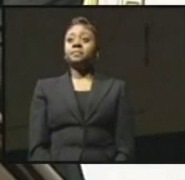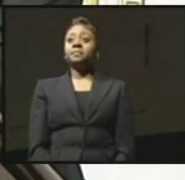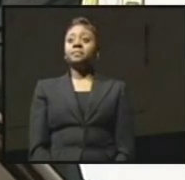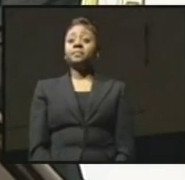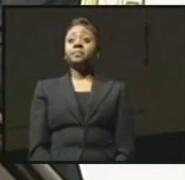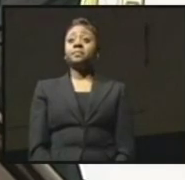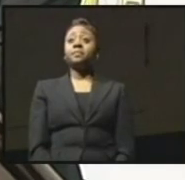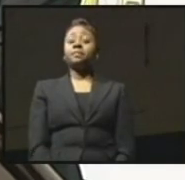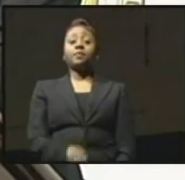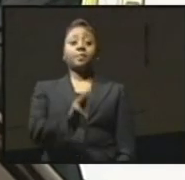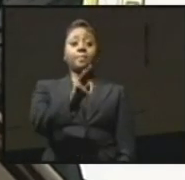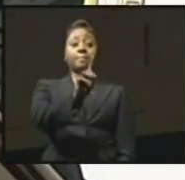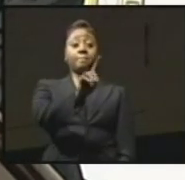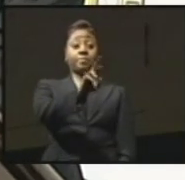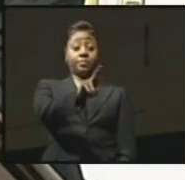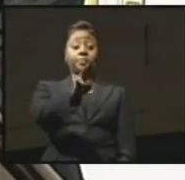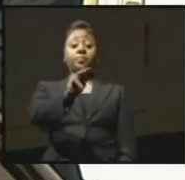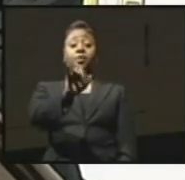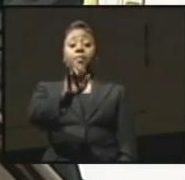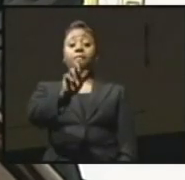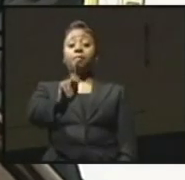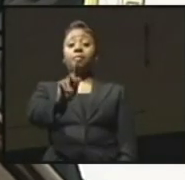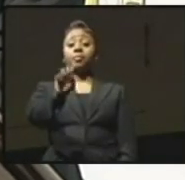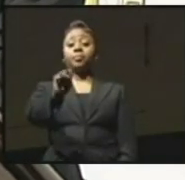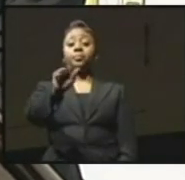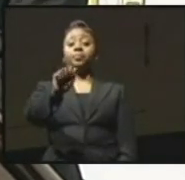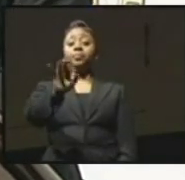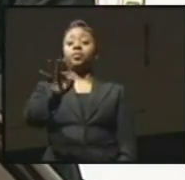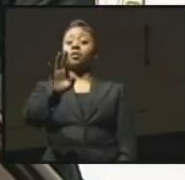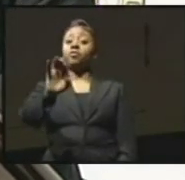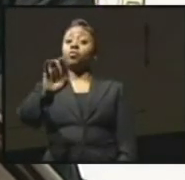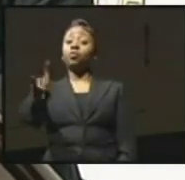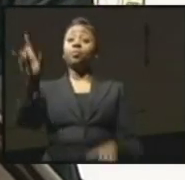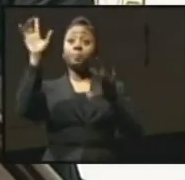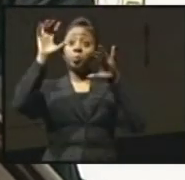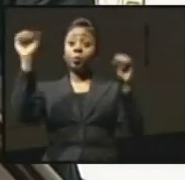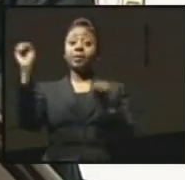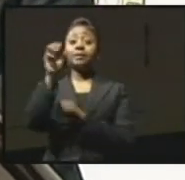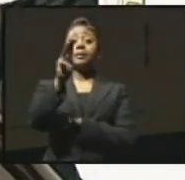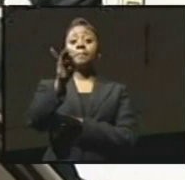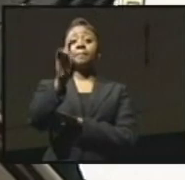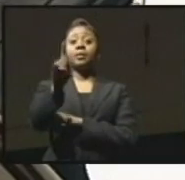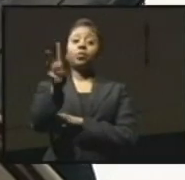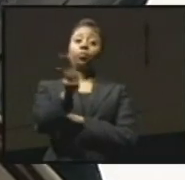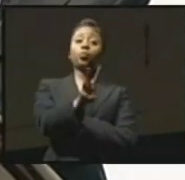Dr. Mark Saffer, President, Midwest Health System.